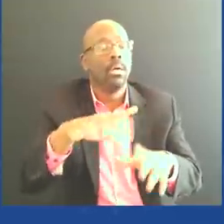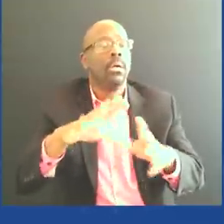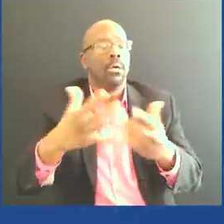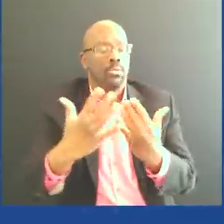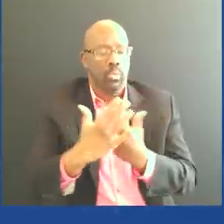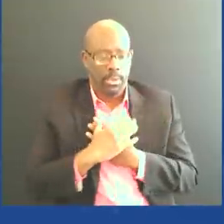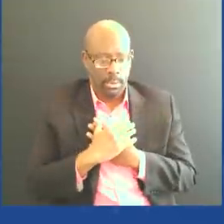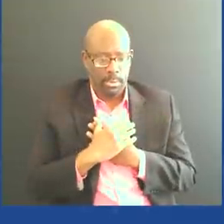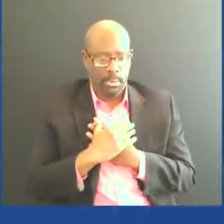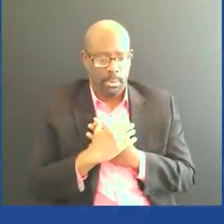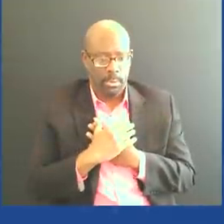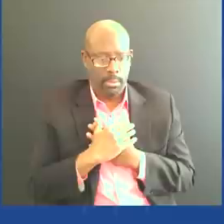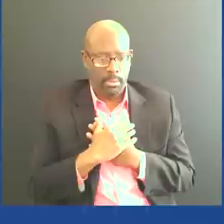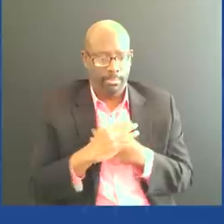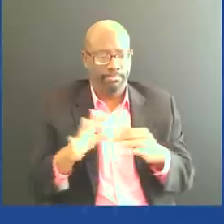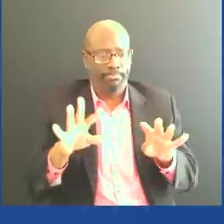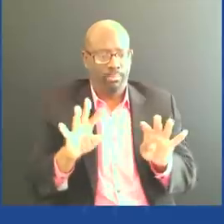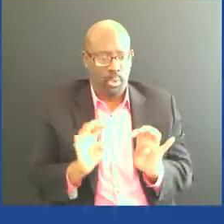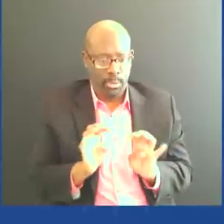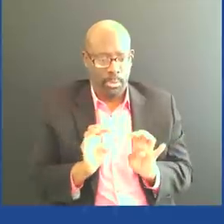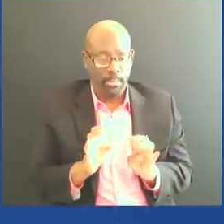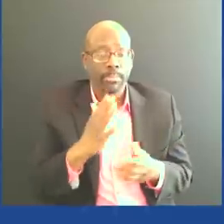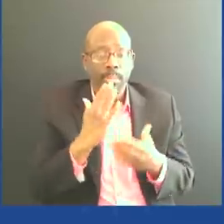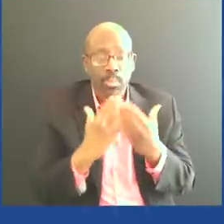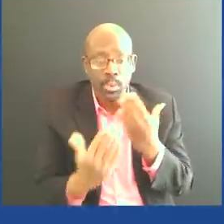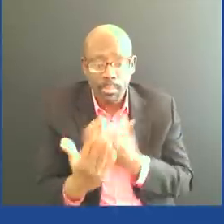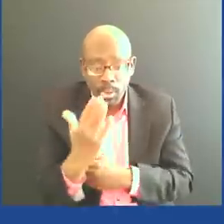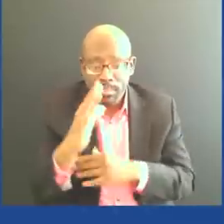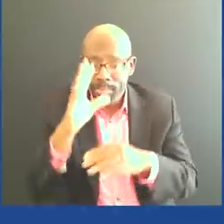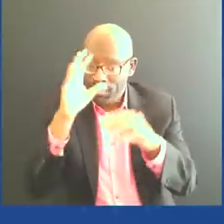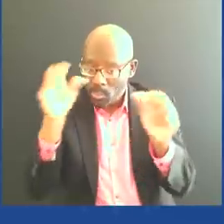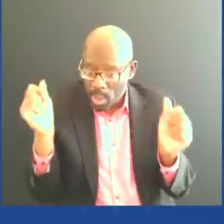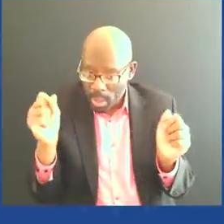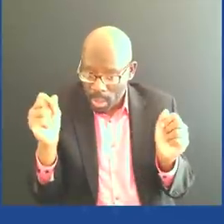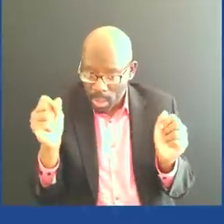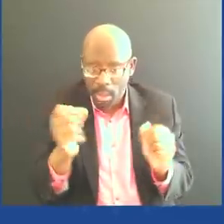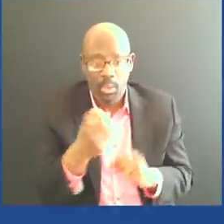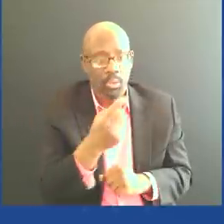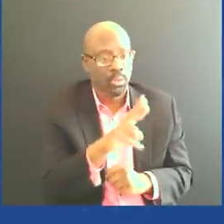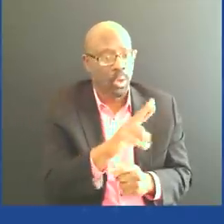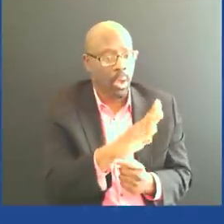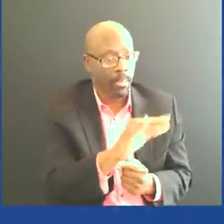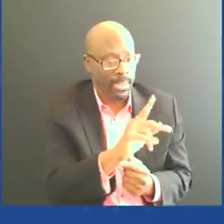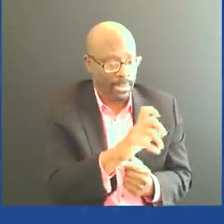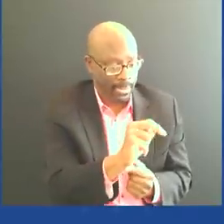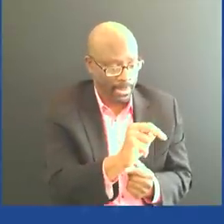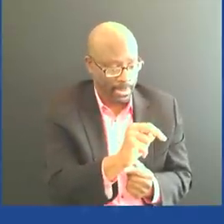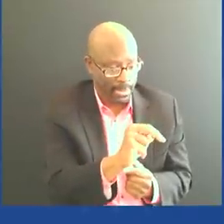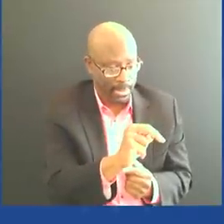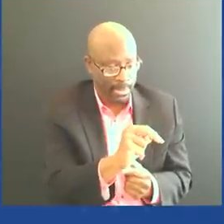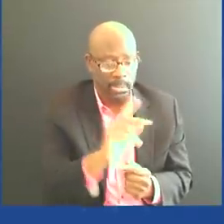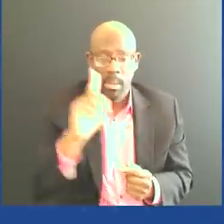Good morning, Mr. President, Dr. Biden, Governors Carney and Coons,